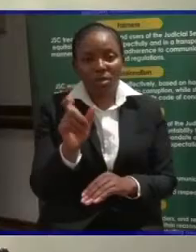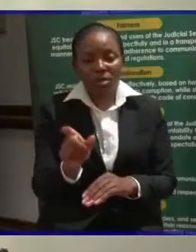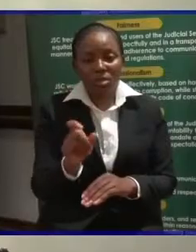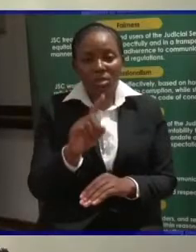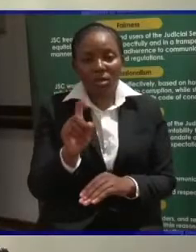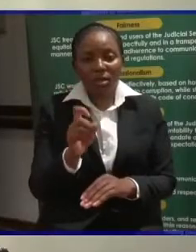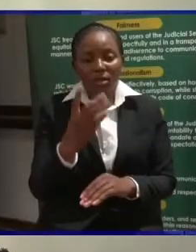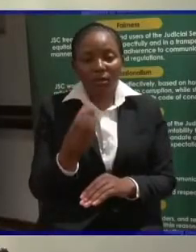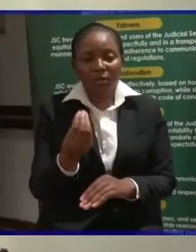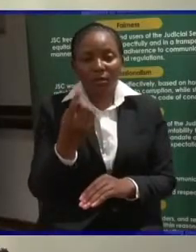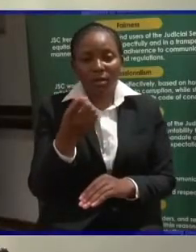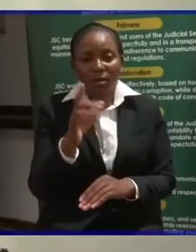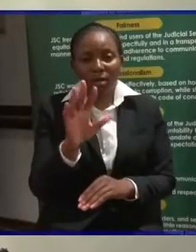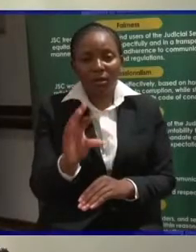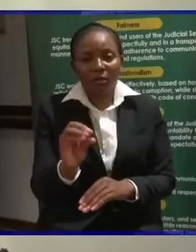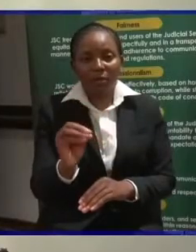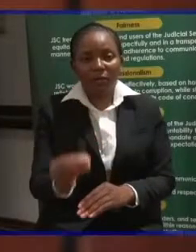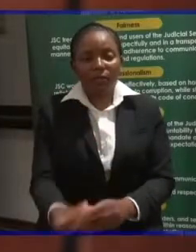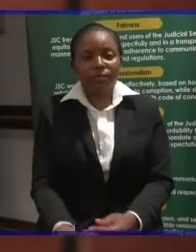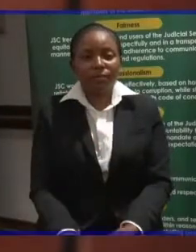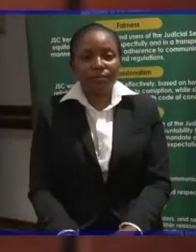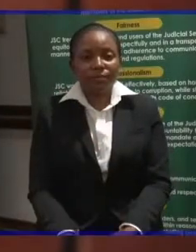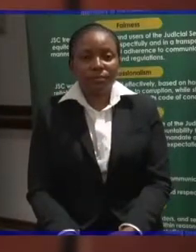have. Yes, CJ.